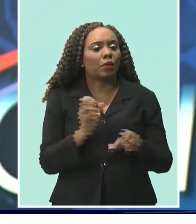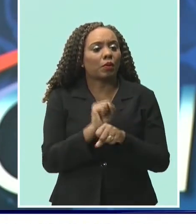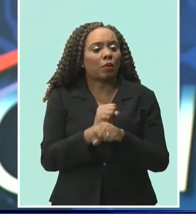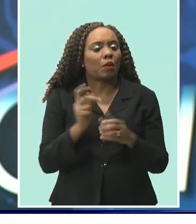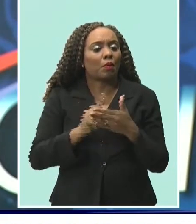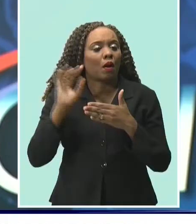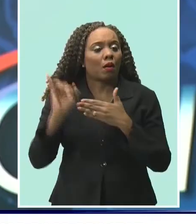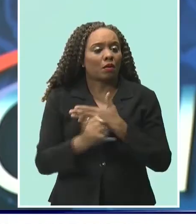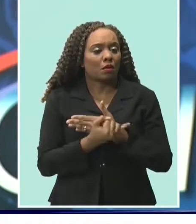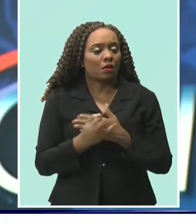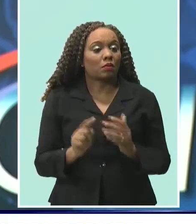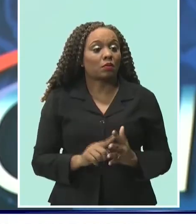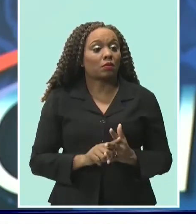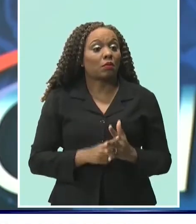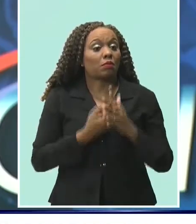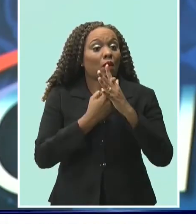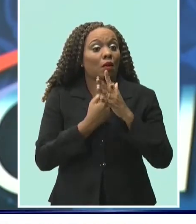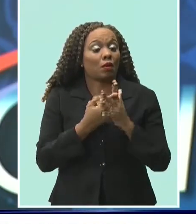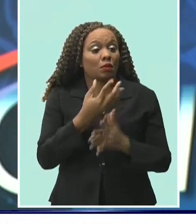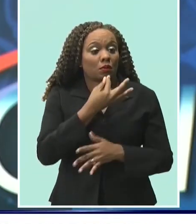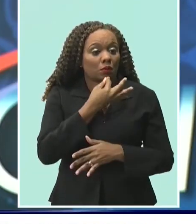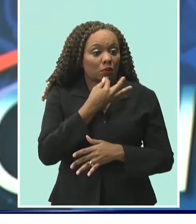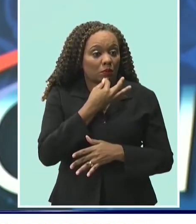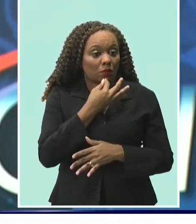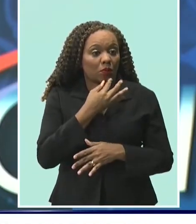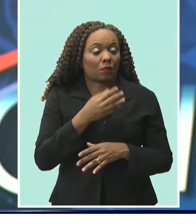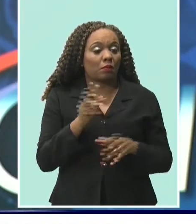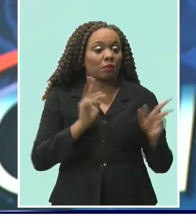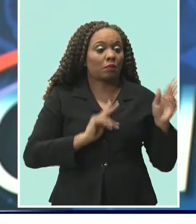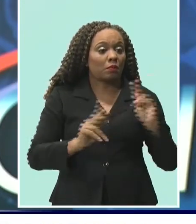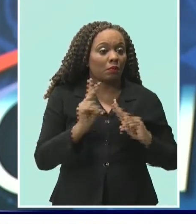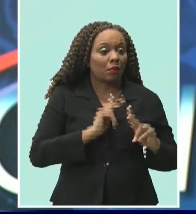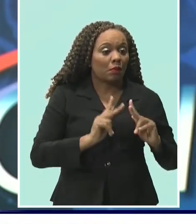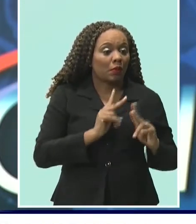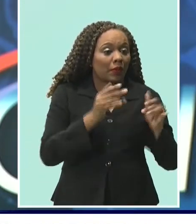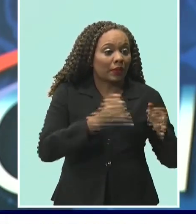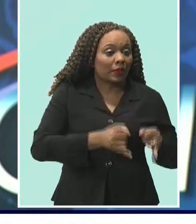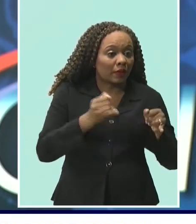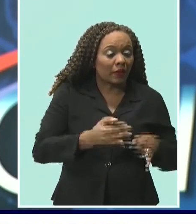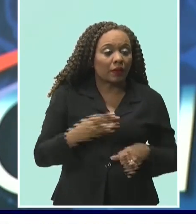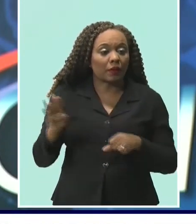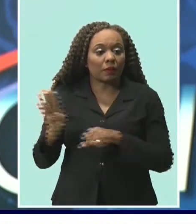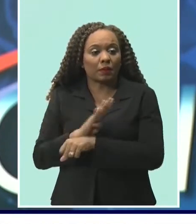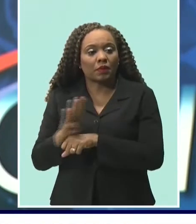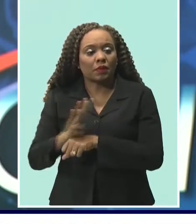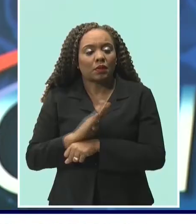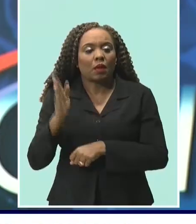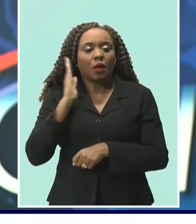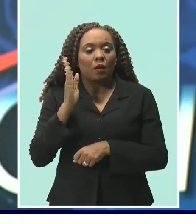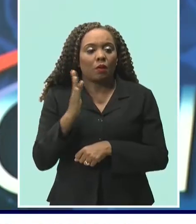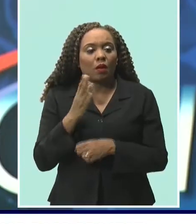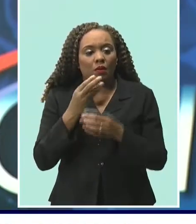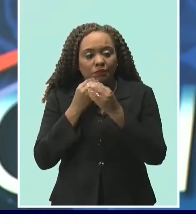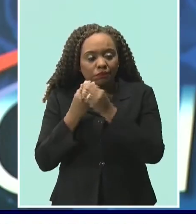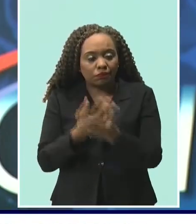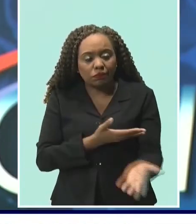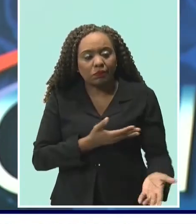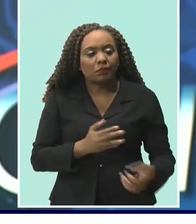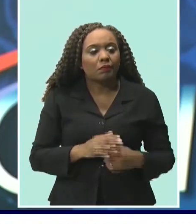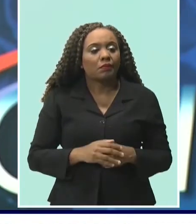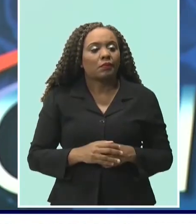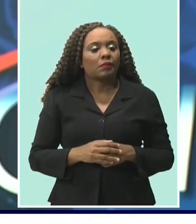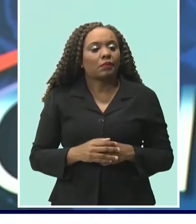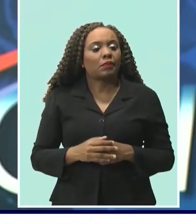to be undertaken soon, with residents and businesses getting the chance to have their say on the improvements. Their feedback is being sought